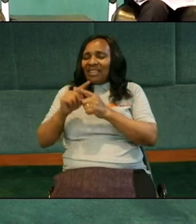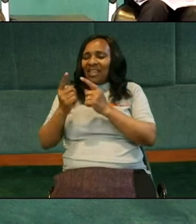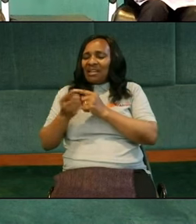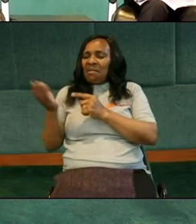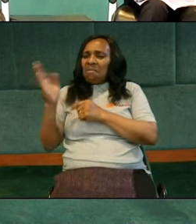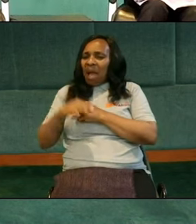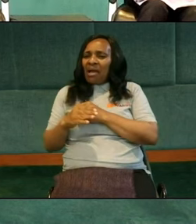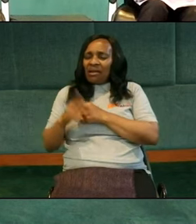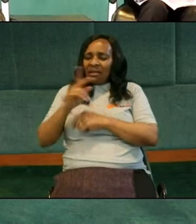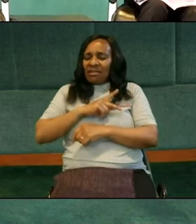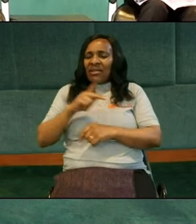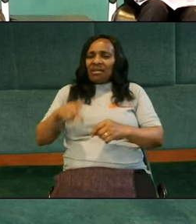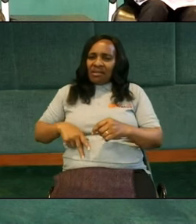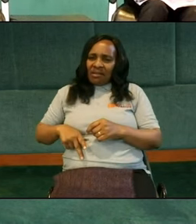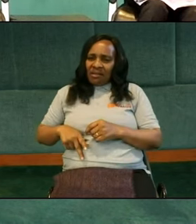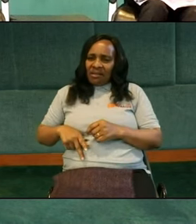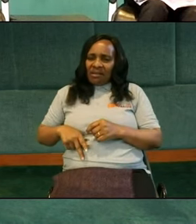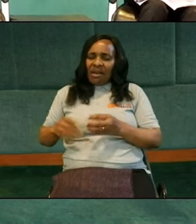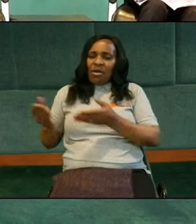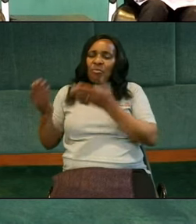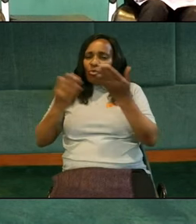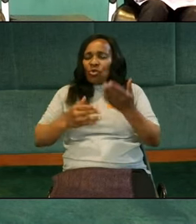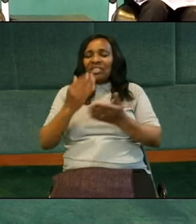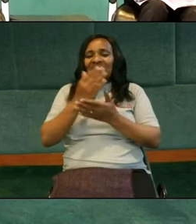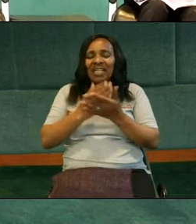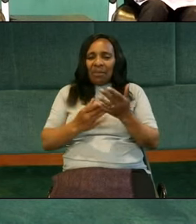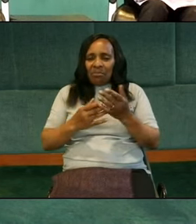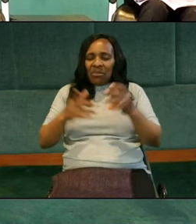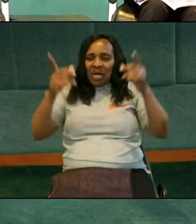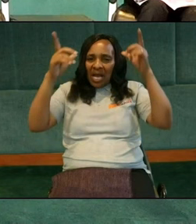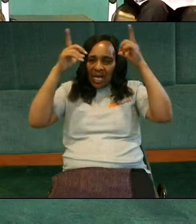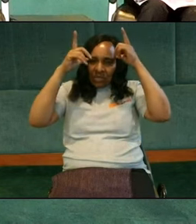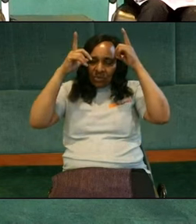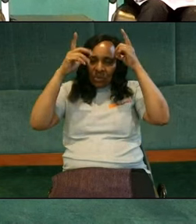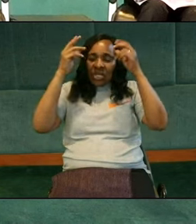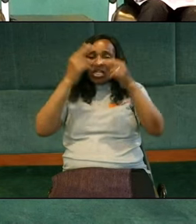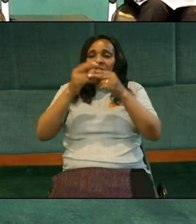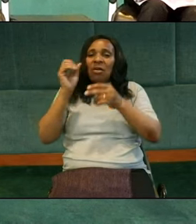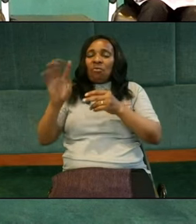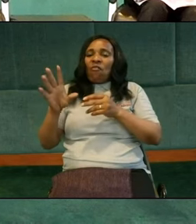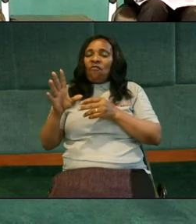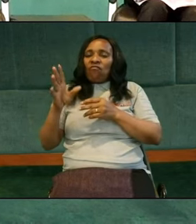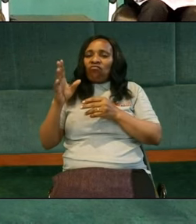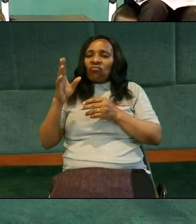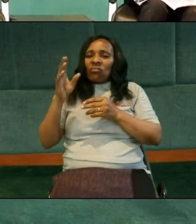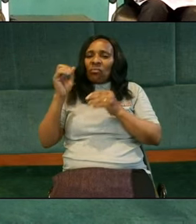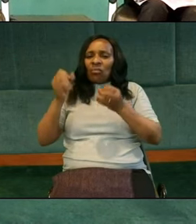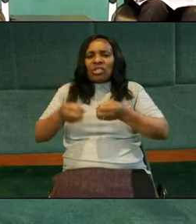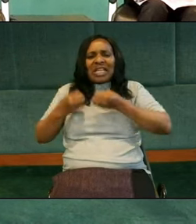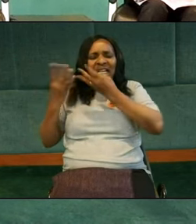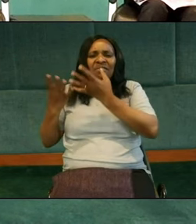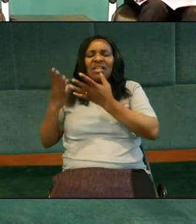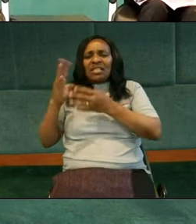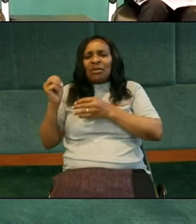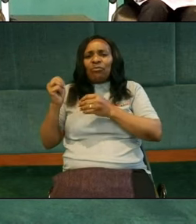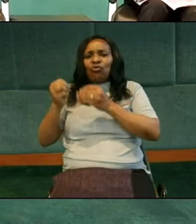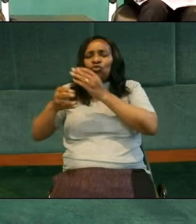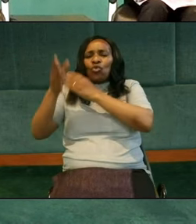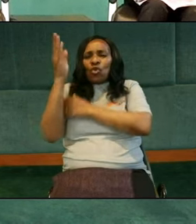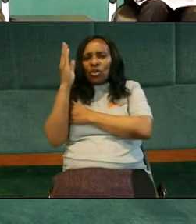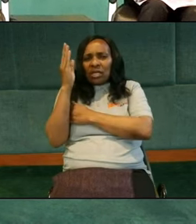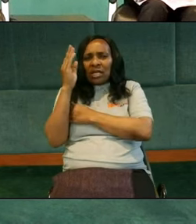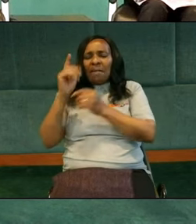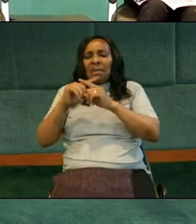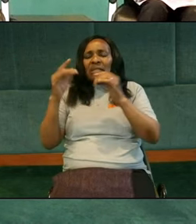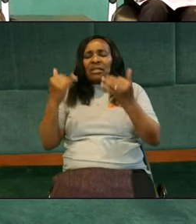the king and he brought back some cattle in the name of we should sacrifice them to God.